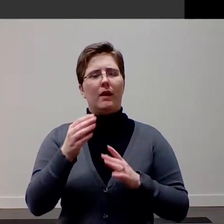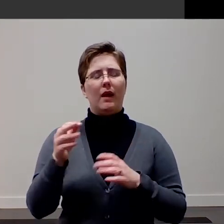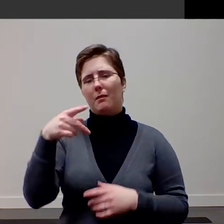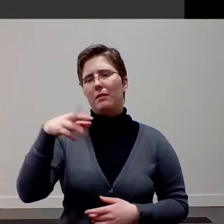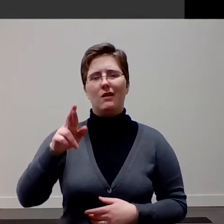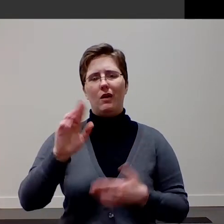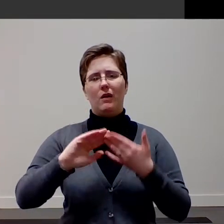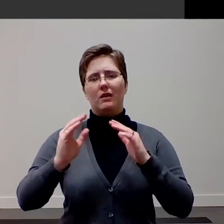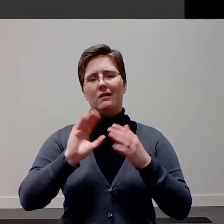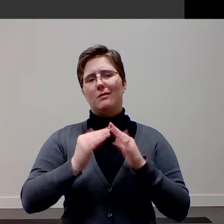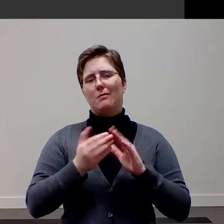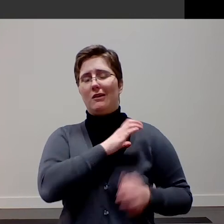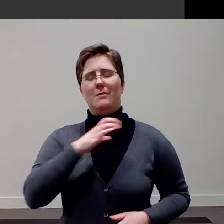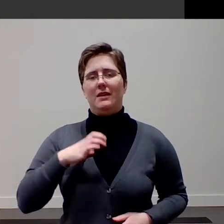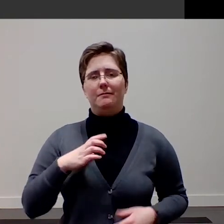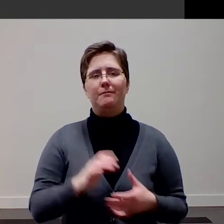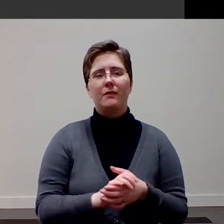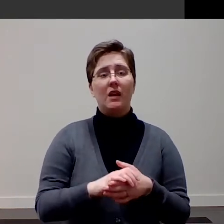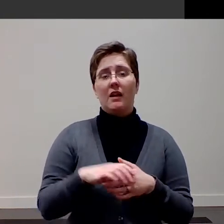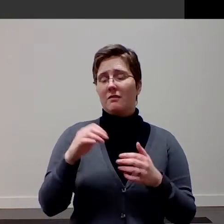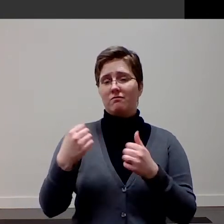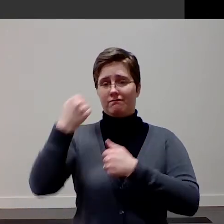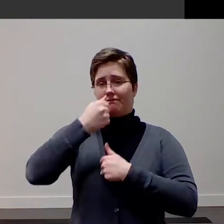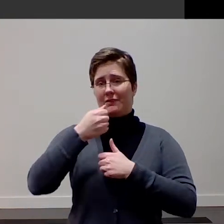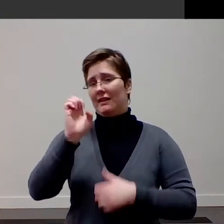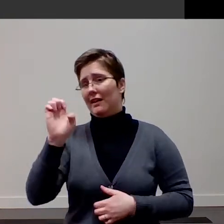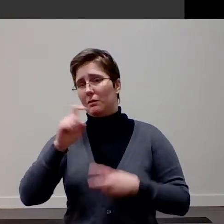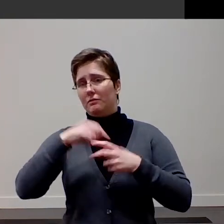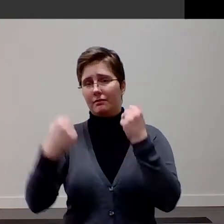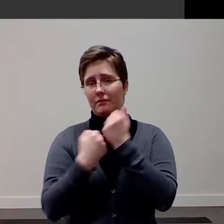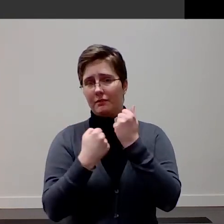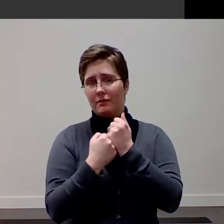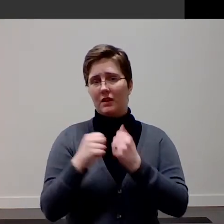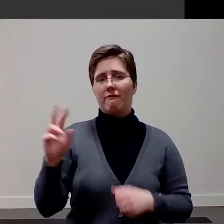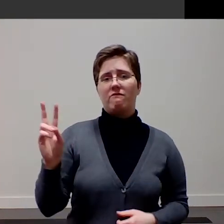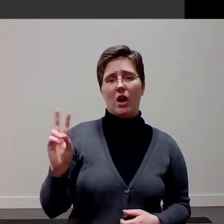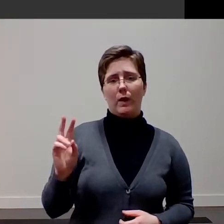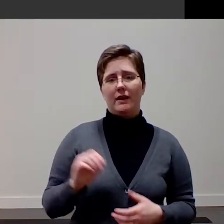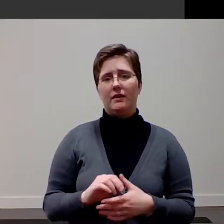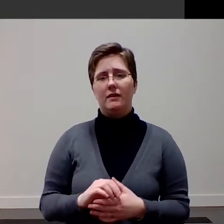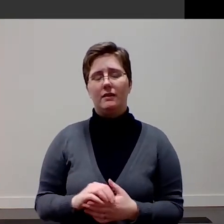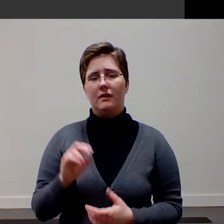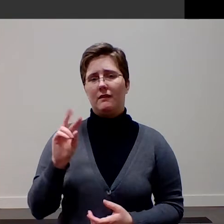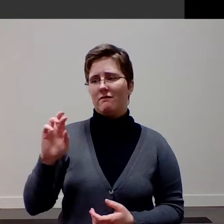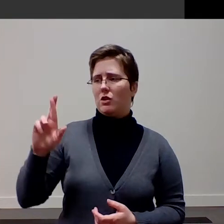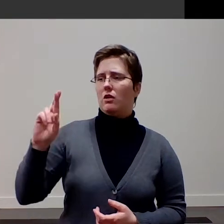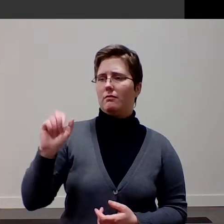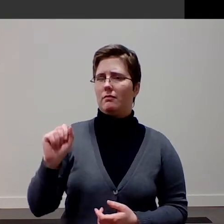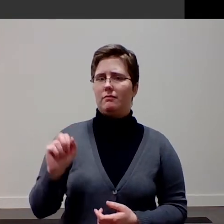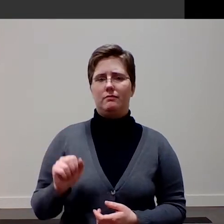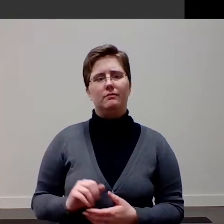Relations Committee, and the chair is Stephanie Eichenberg, and the co-chair is Chris Varwick.